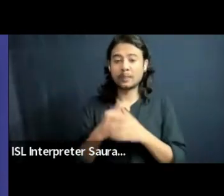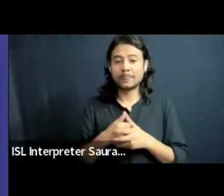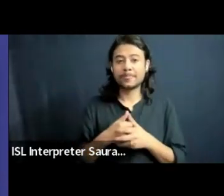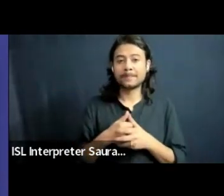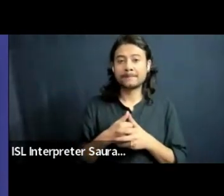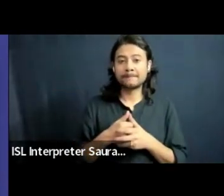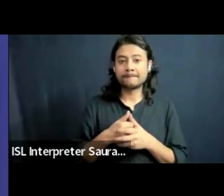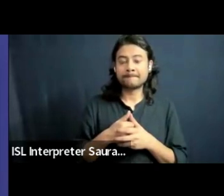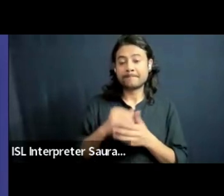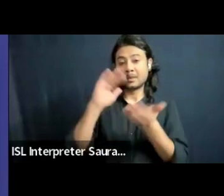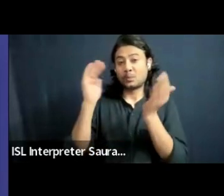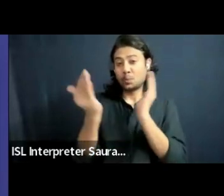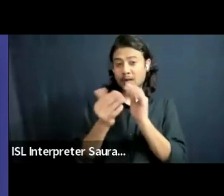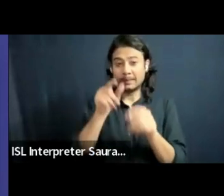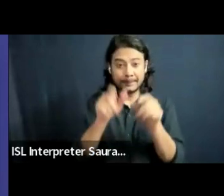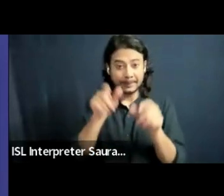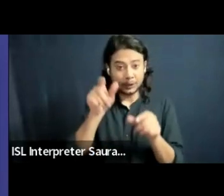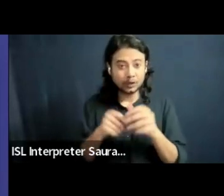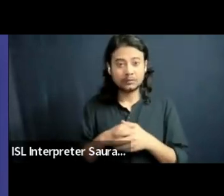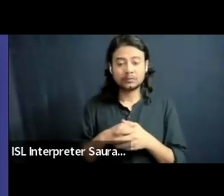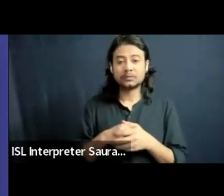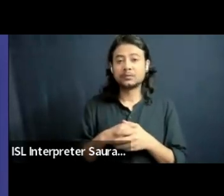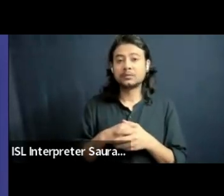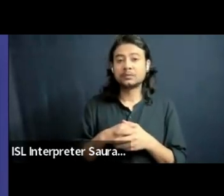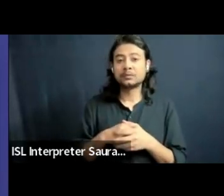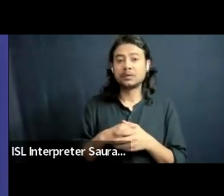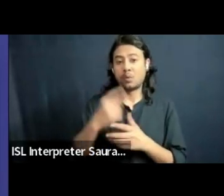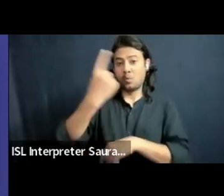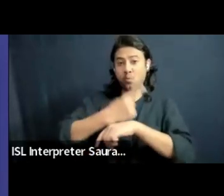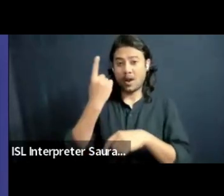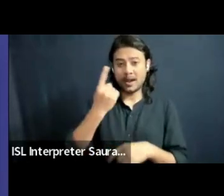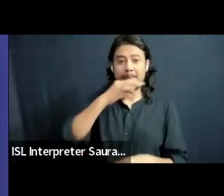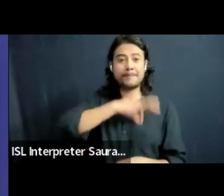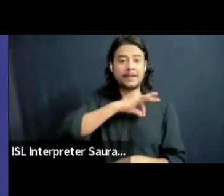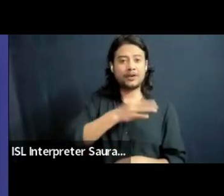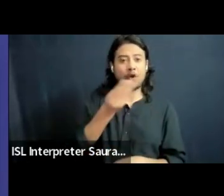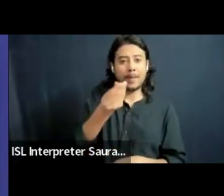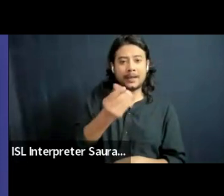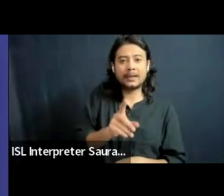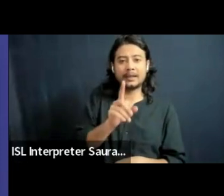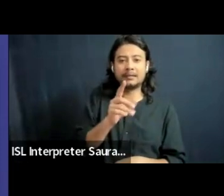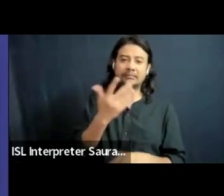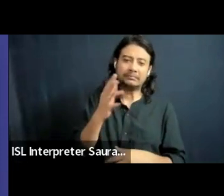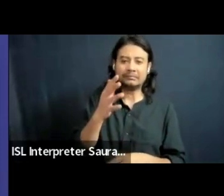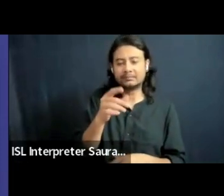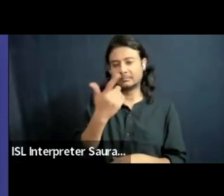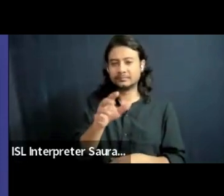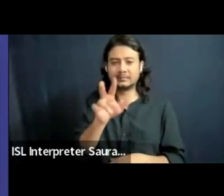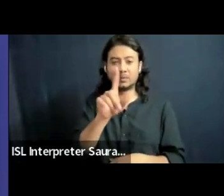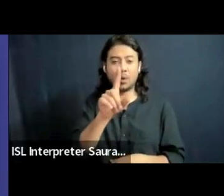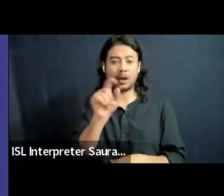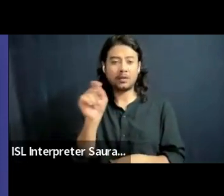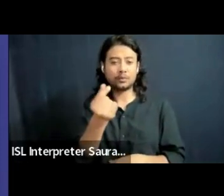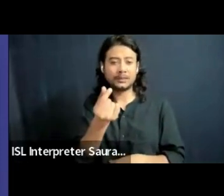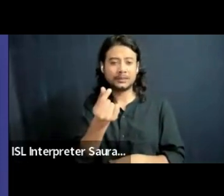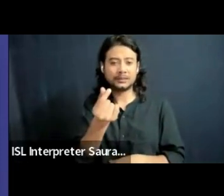$1.25 per day have a disability. Most children in institutions have families and have been placed in